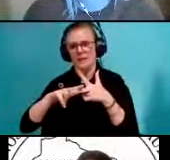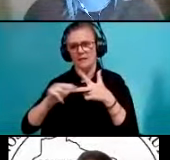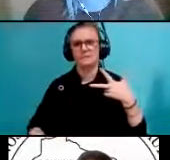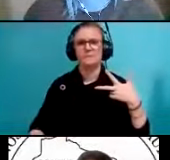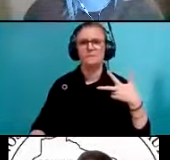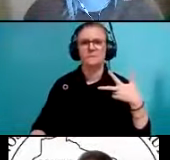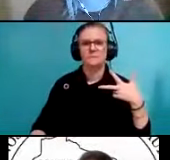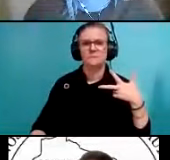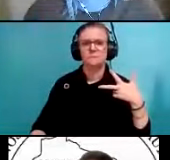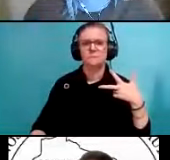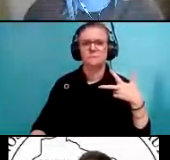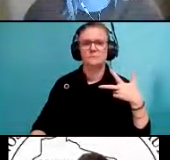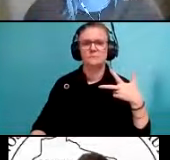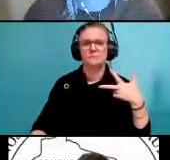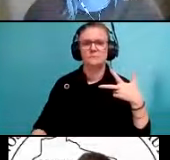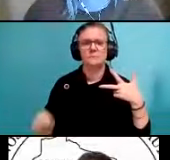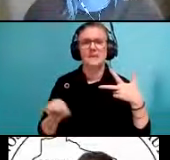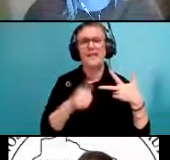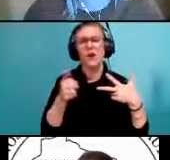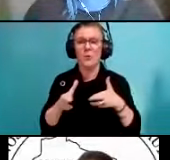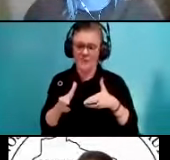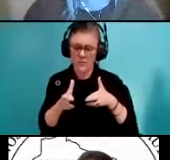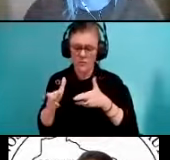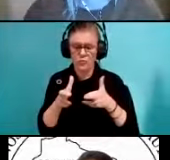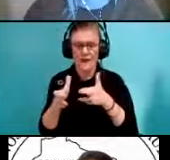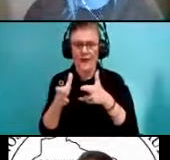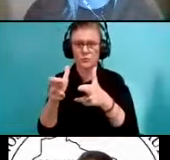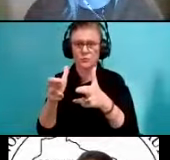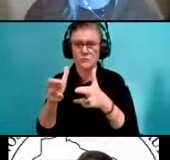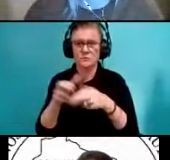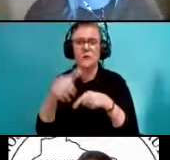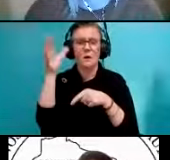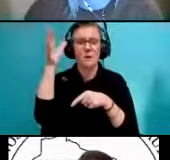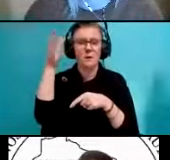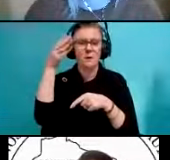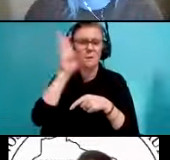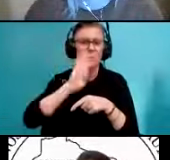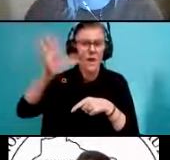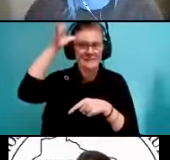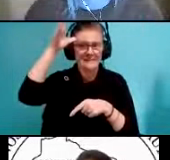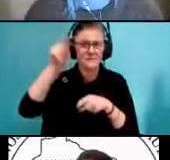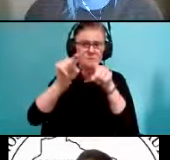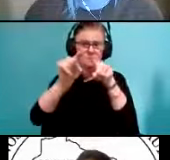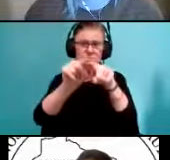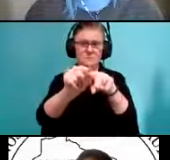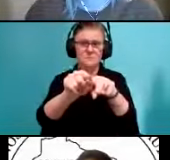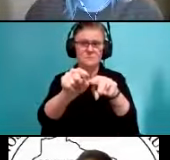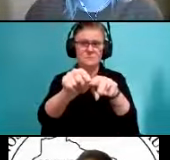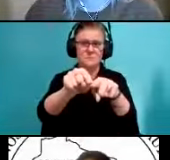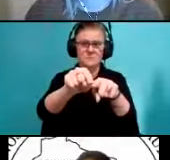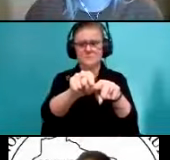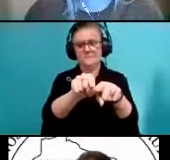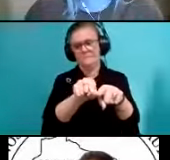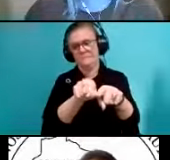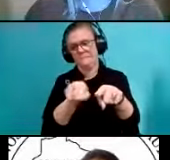the route alternative options that we're looking at go from Brown Deer over to Bay